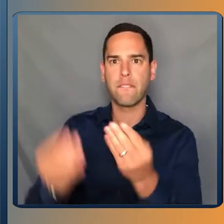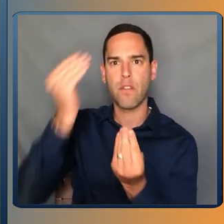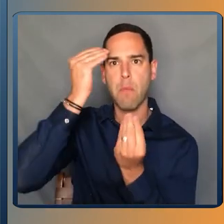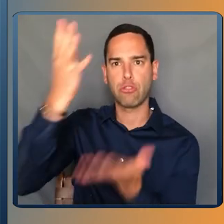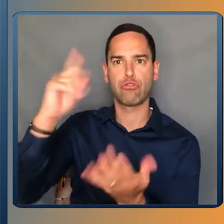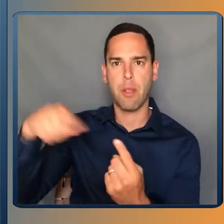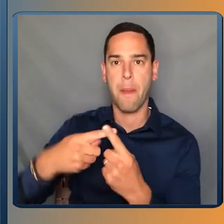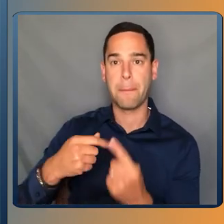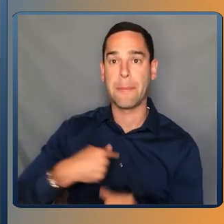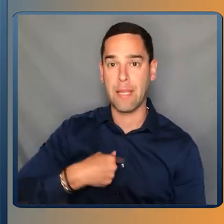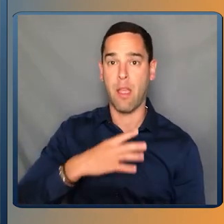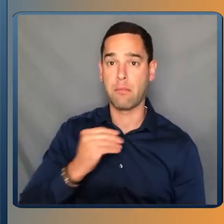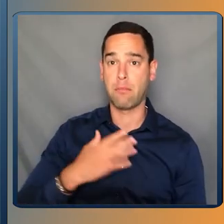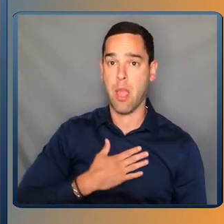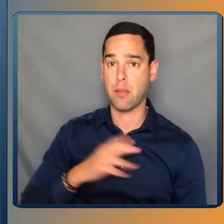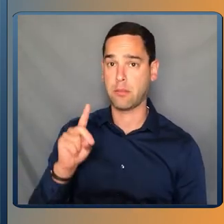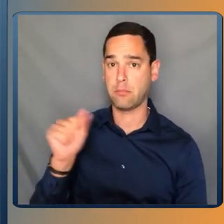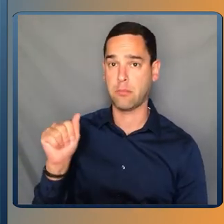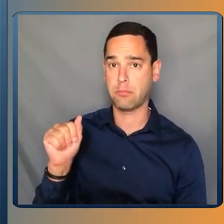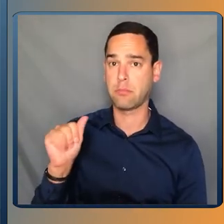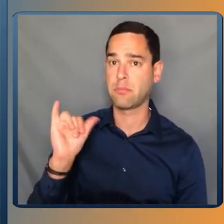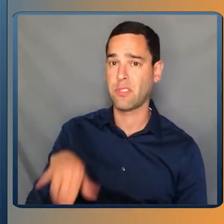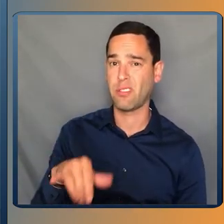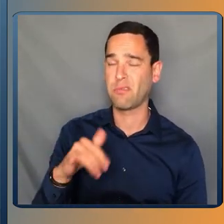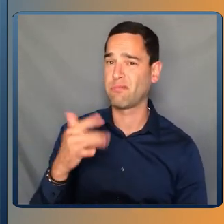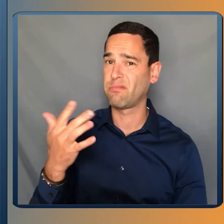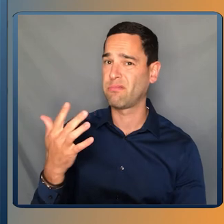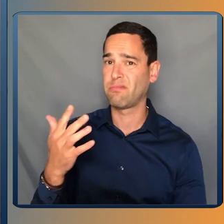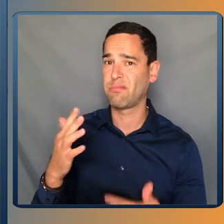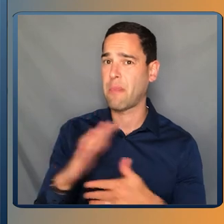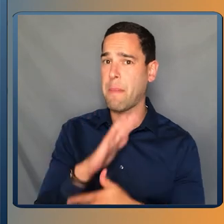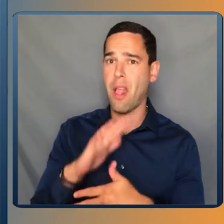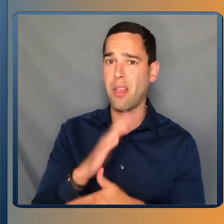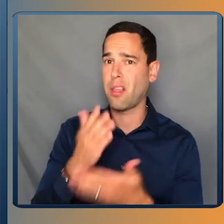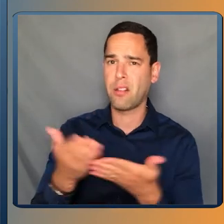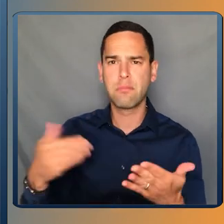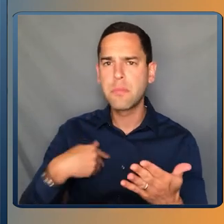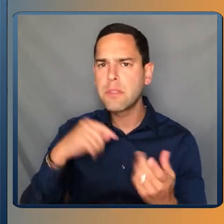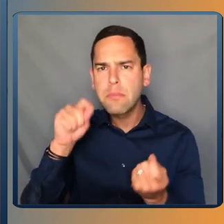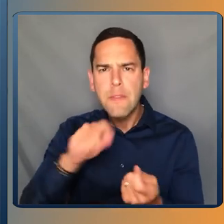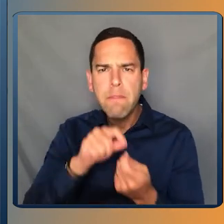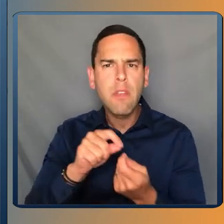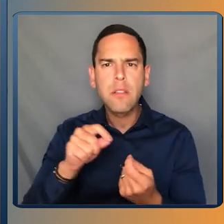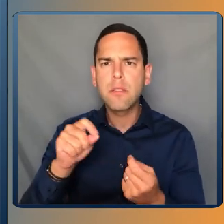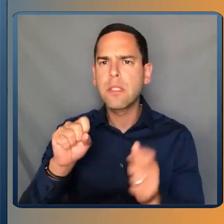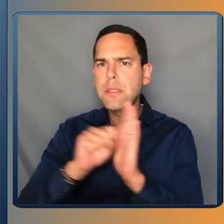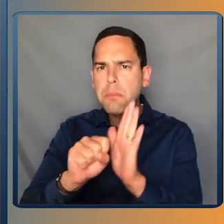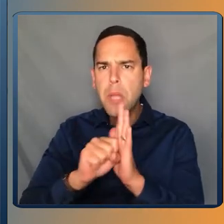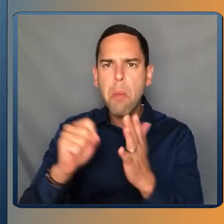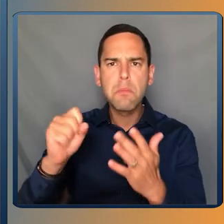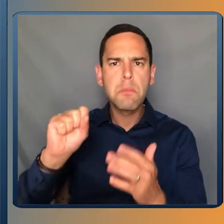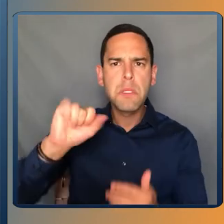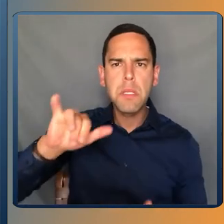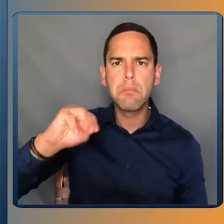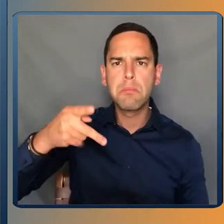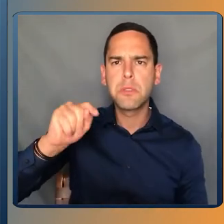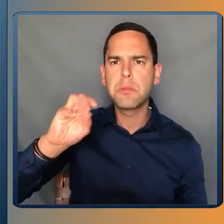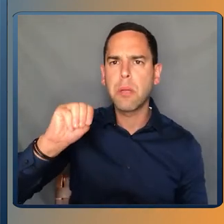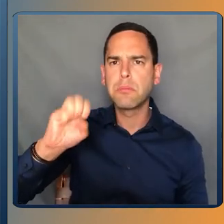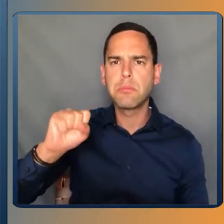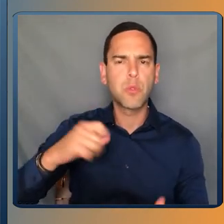was enough for me pertaining to me and my disability. But that was the main thing. I wasn't really worried about any